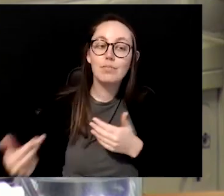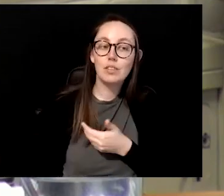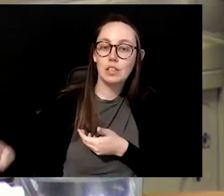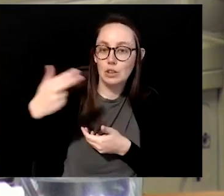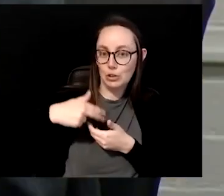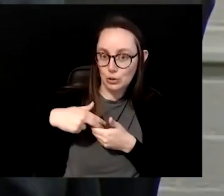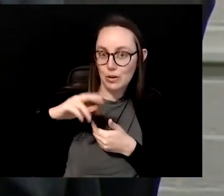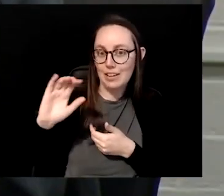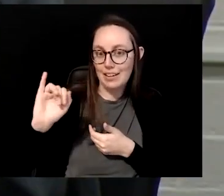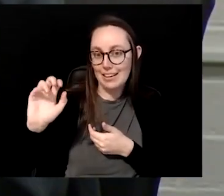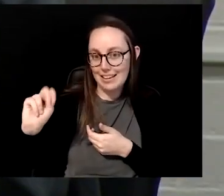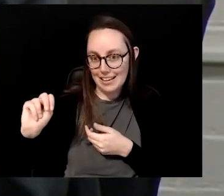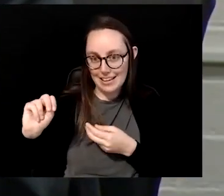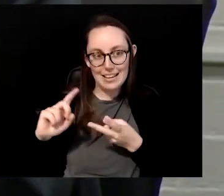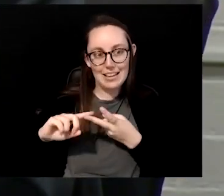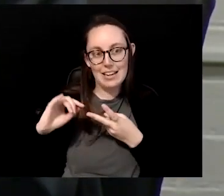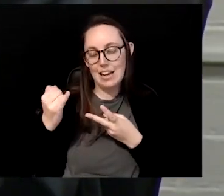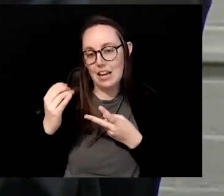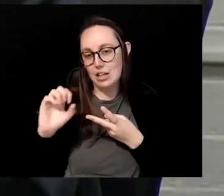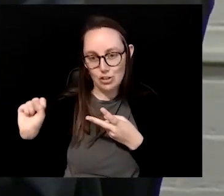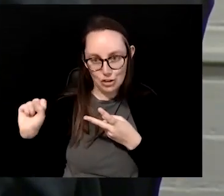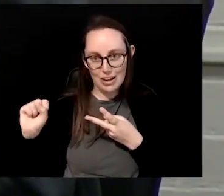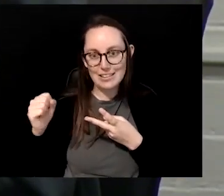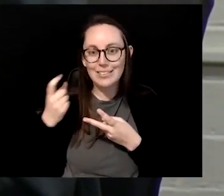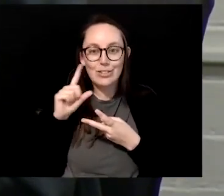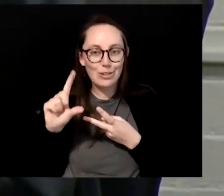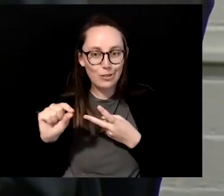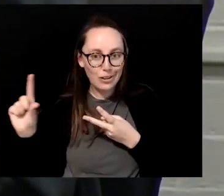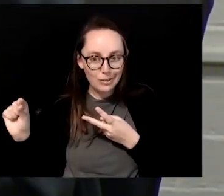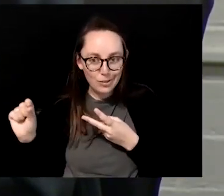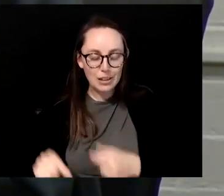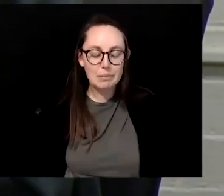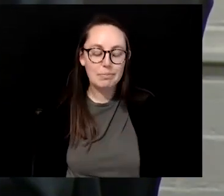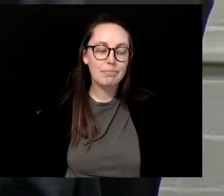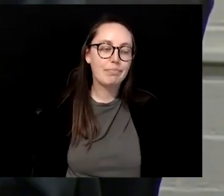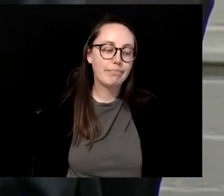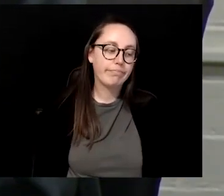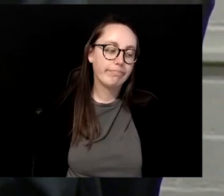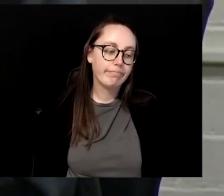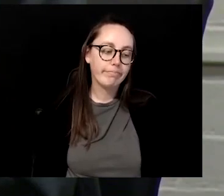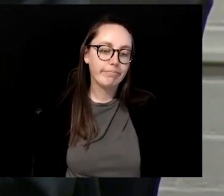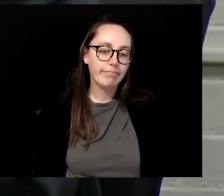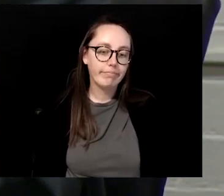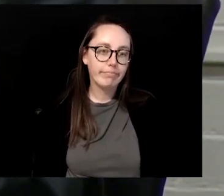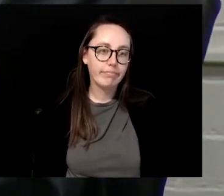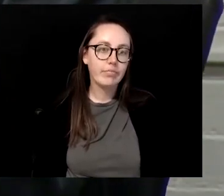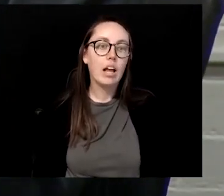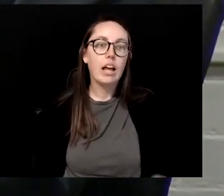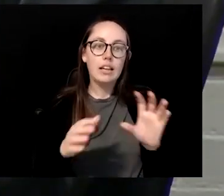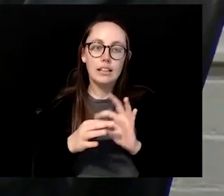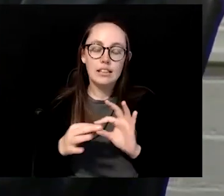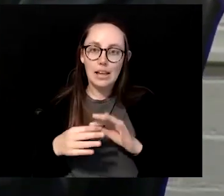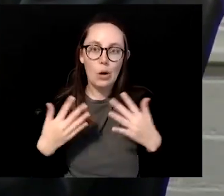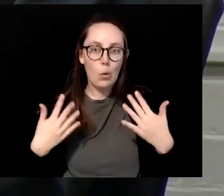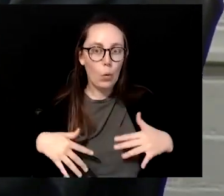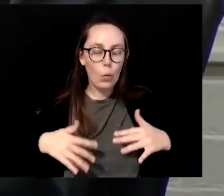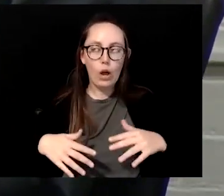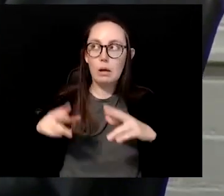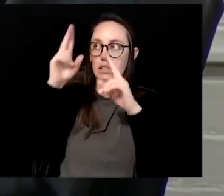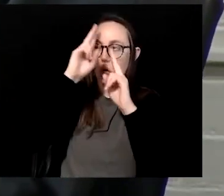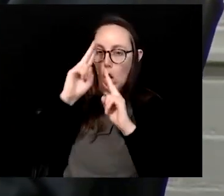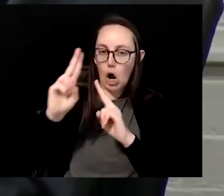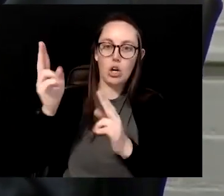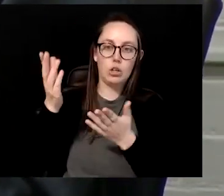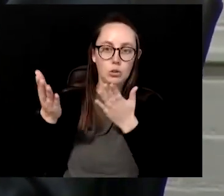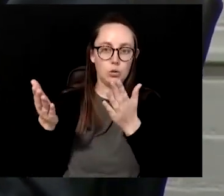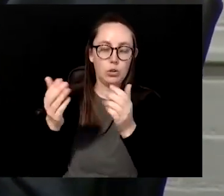gelter when I say it's been an honor to serve with every one of these board members that sounds trite to me but